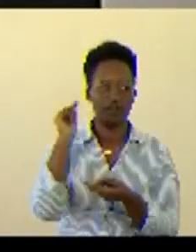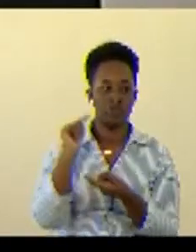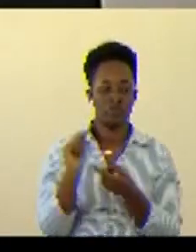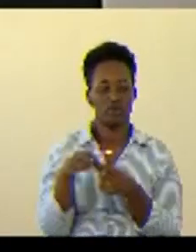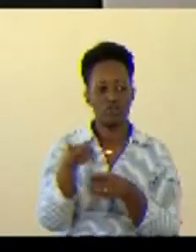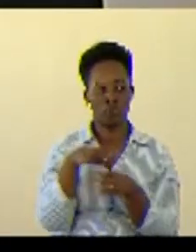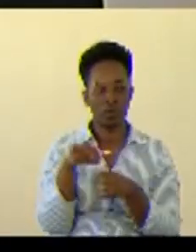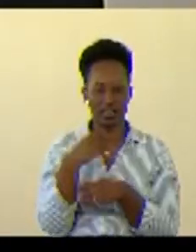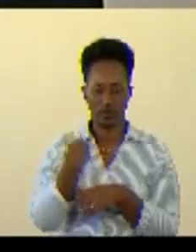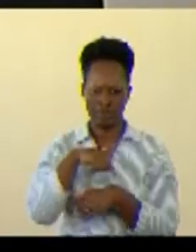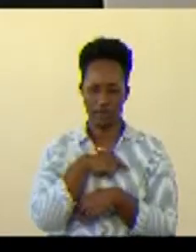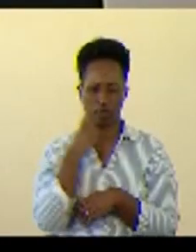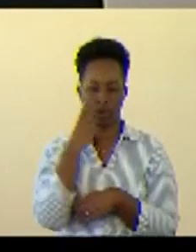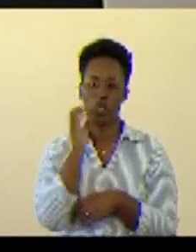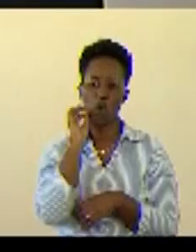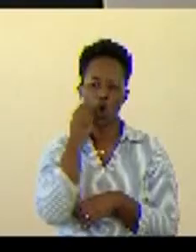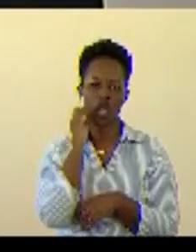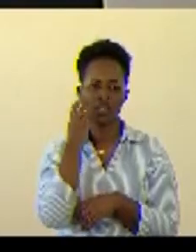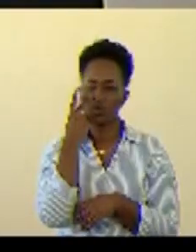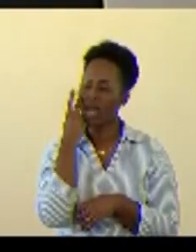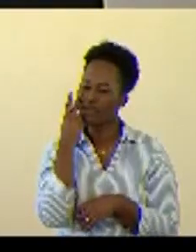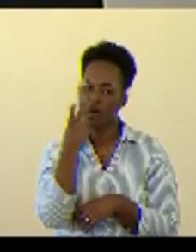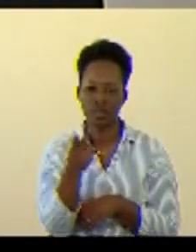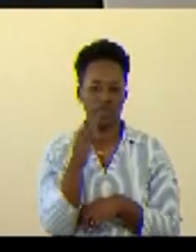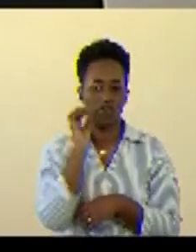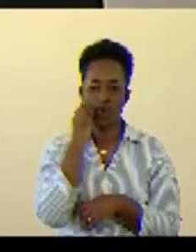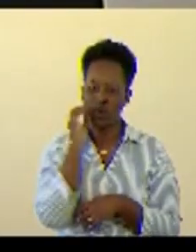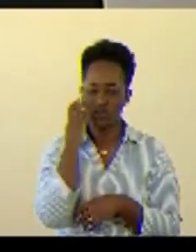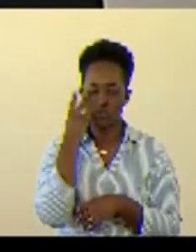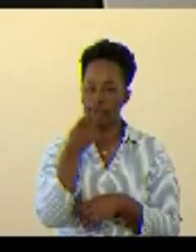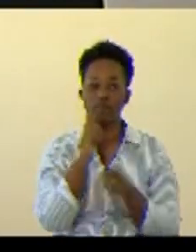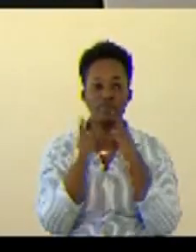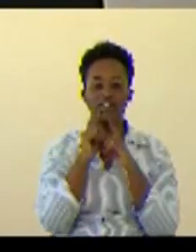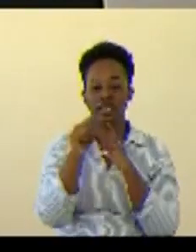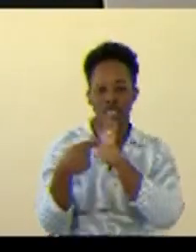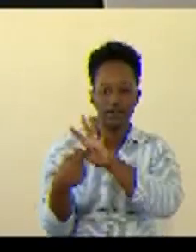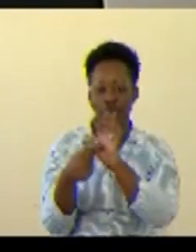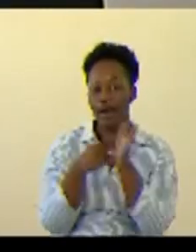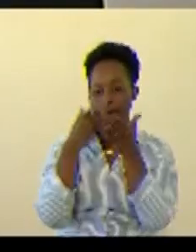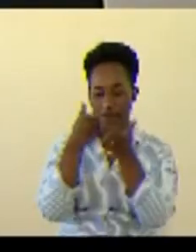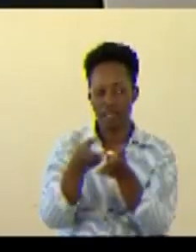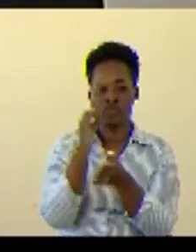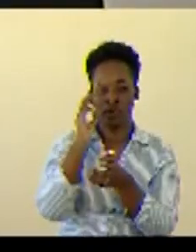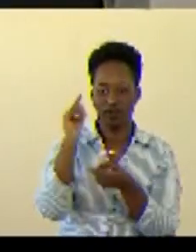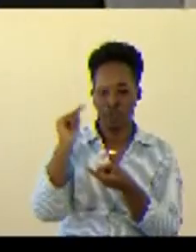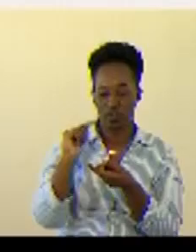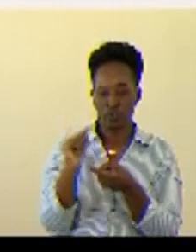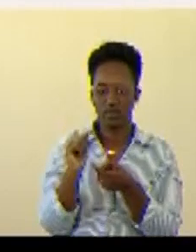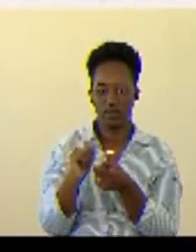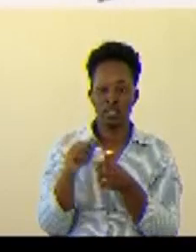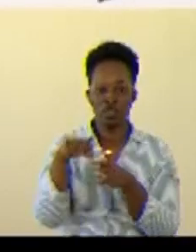sugars. We have seen orange, student, we have seen orange color, which indicates the presence of reducing sugars.